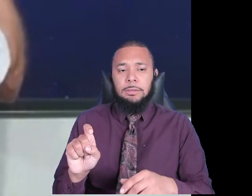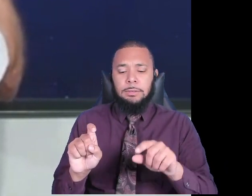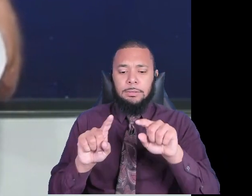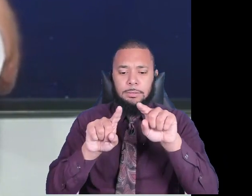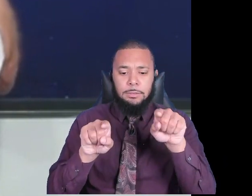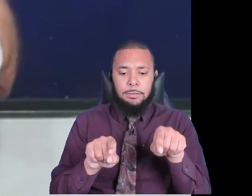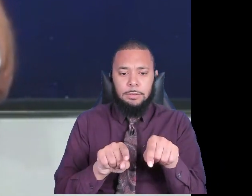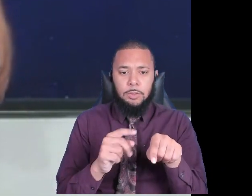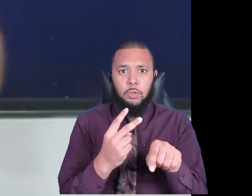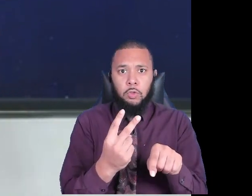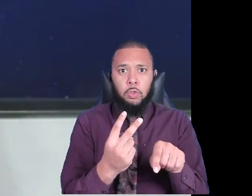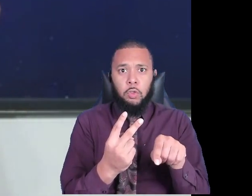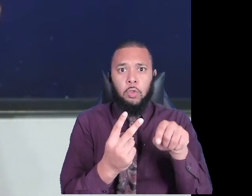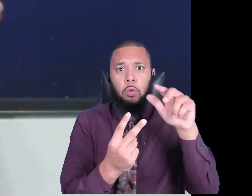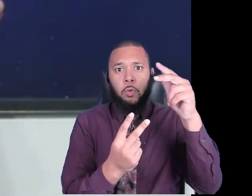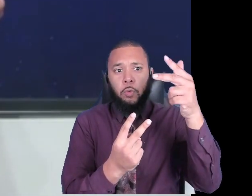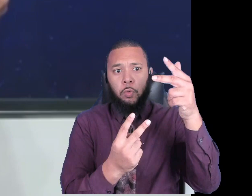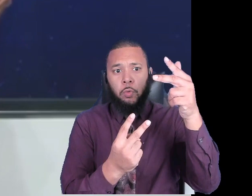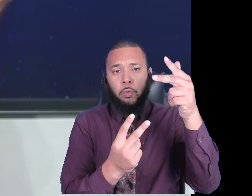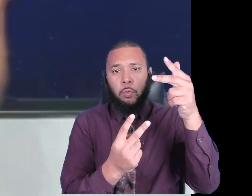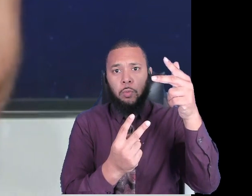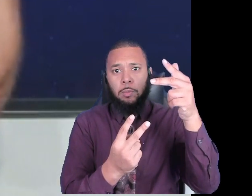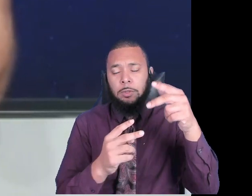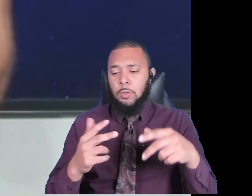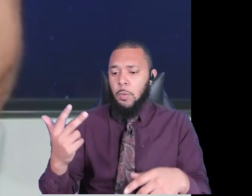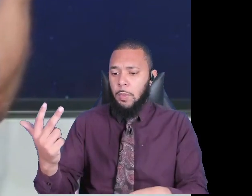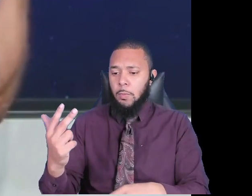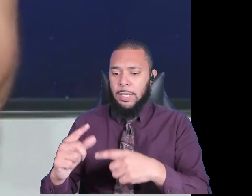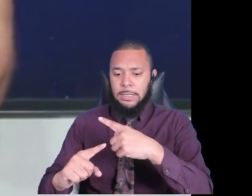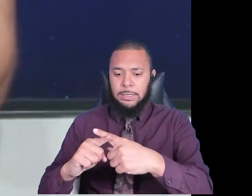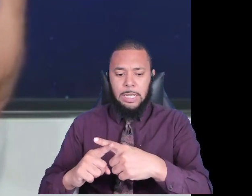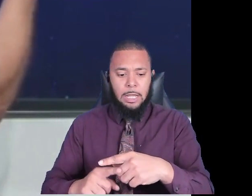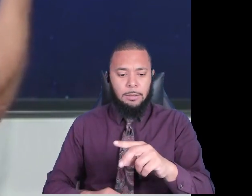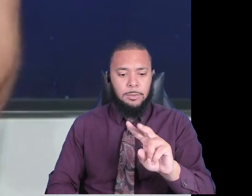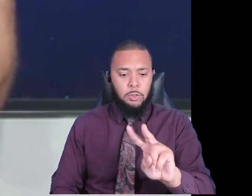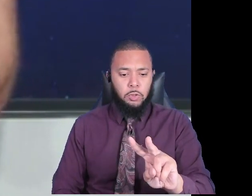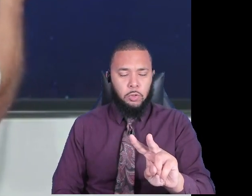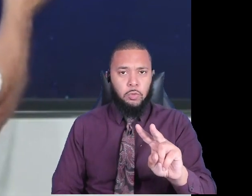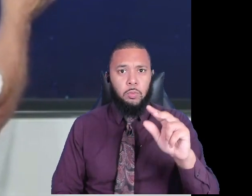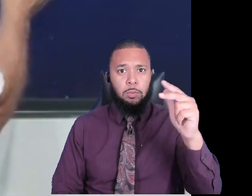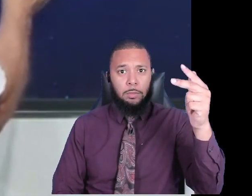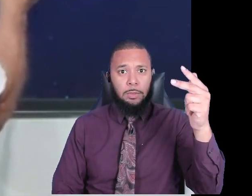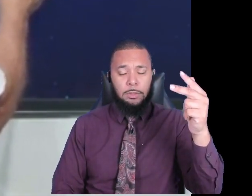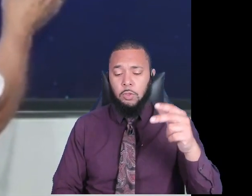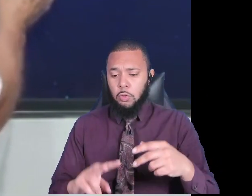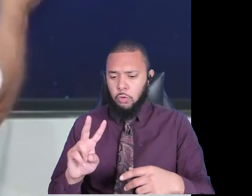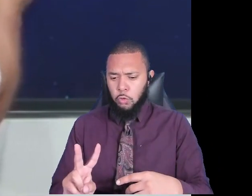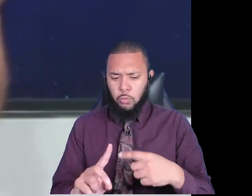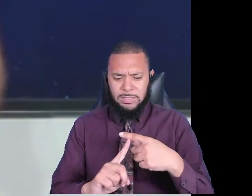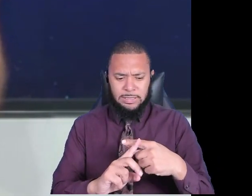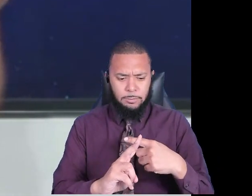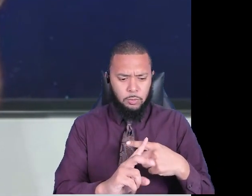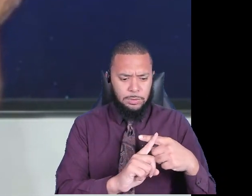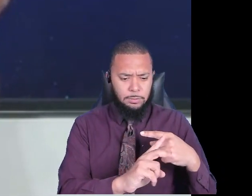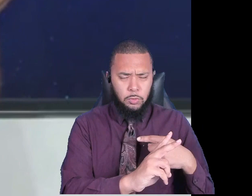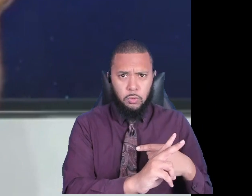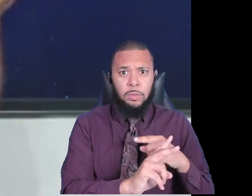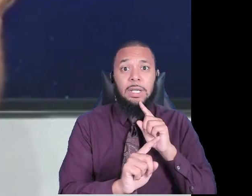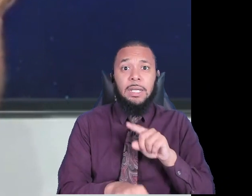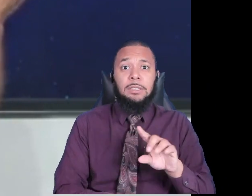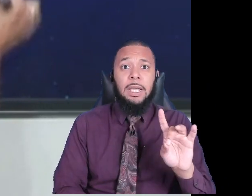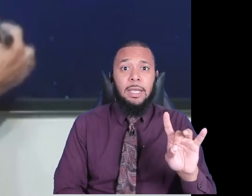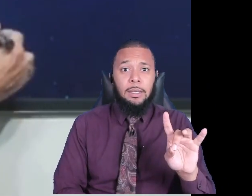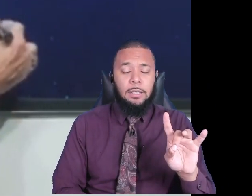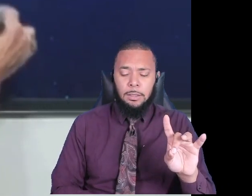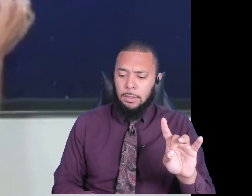and only the 2 is cubed. So 2 times 2 times 2, that's 8. And then